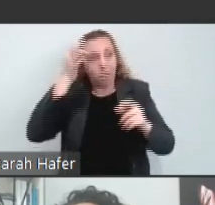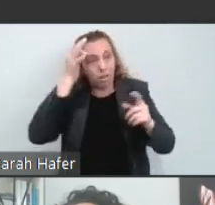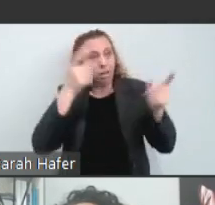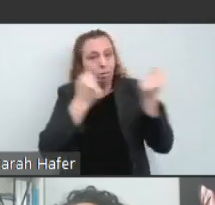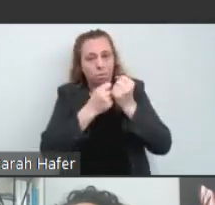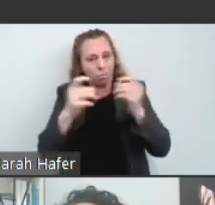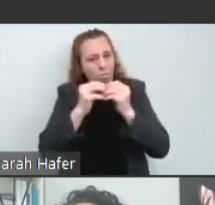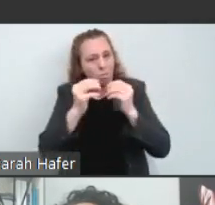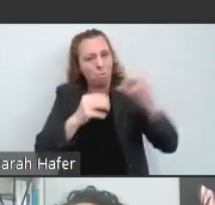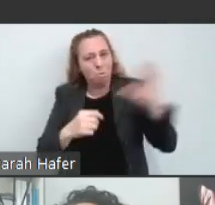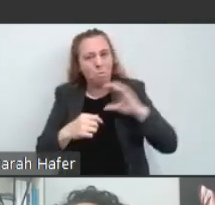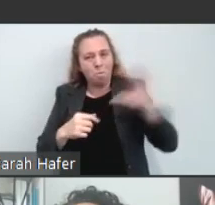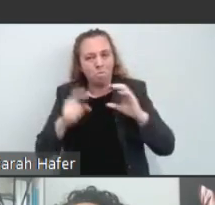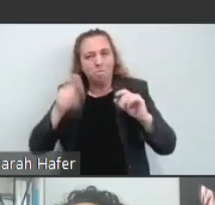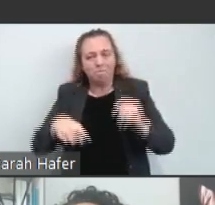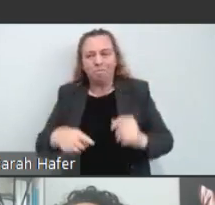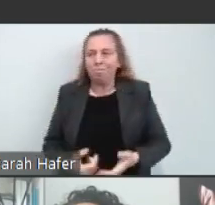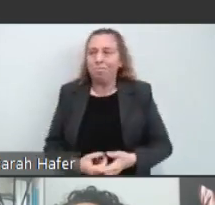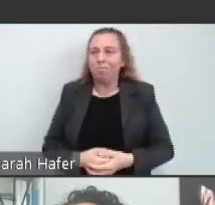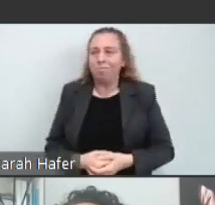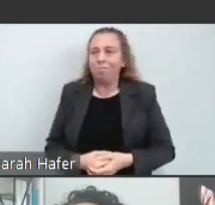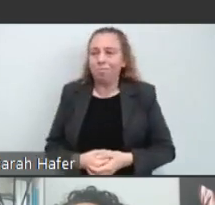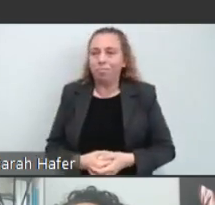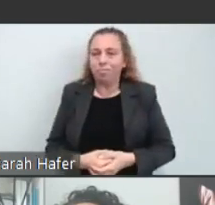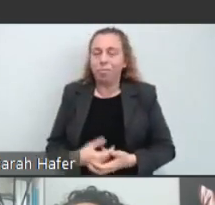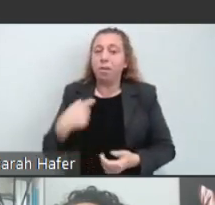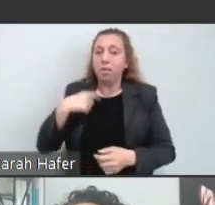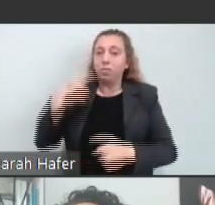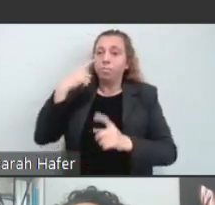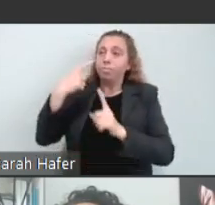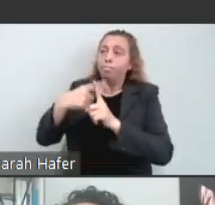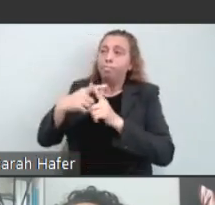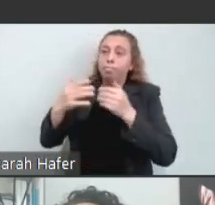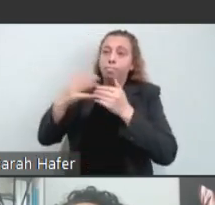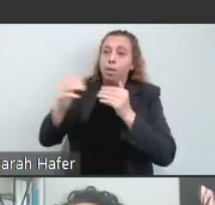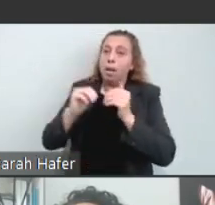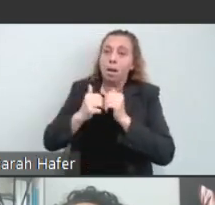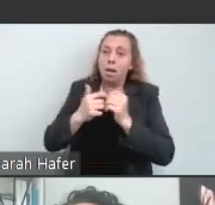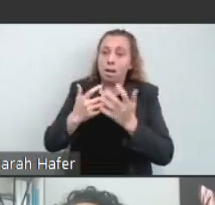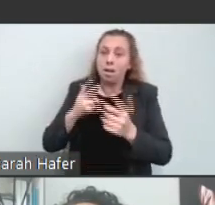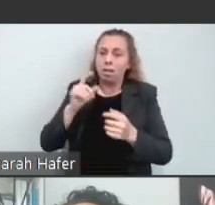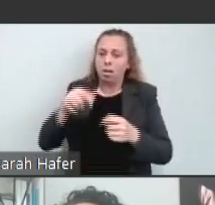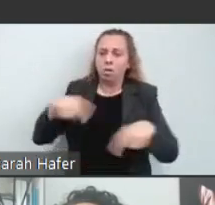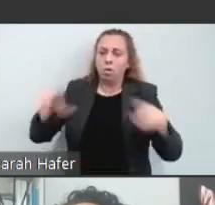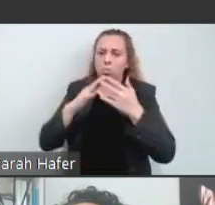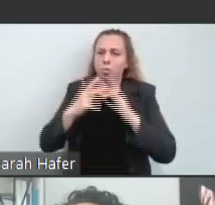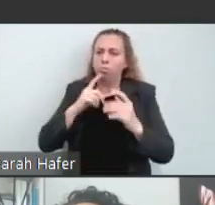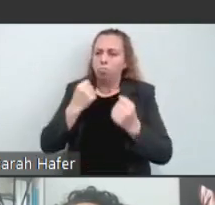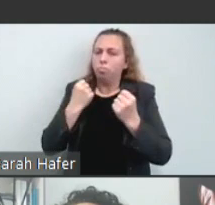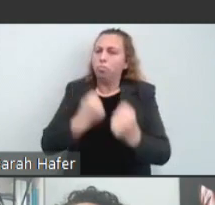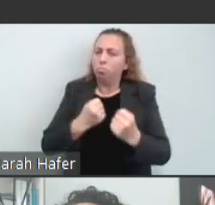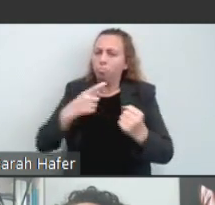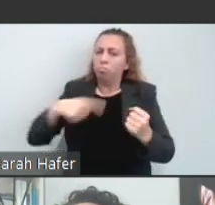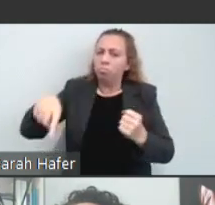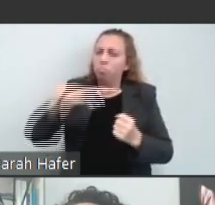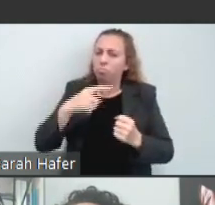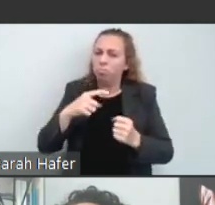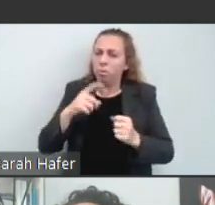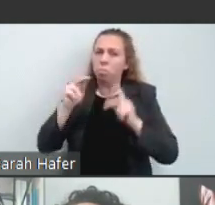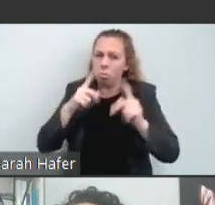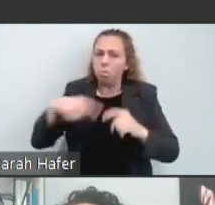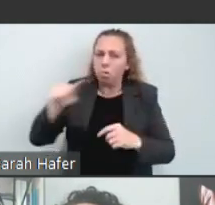move forward is the strength of this community and the dedication of the people in this organization. With